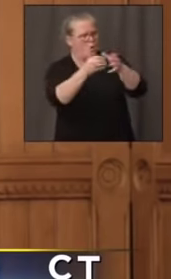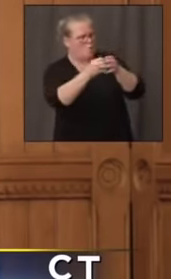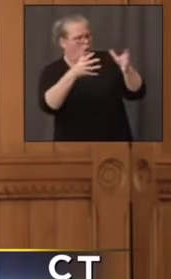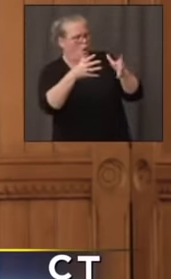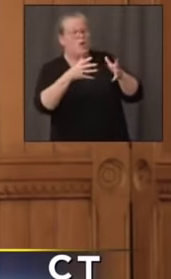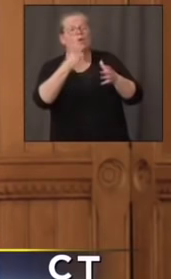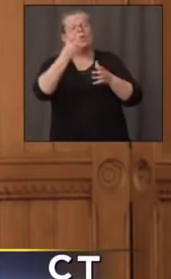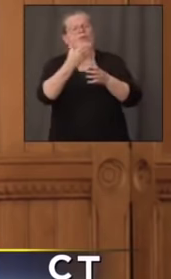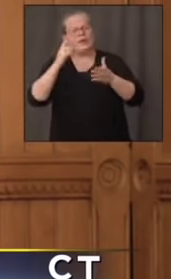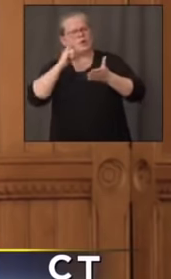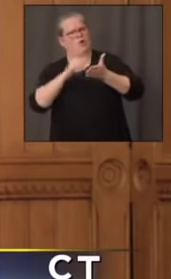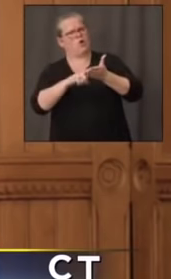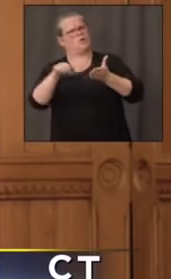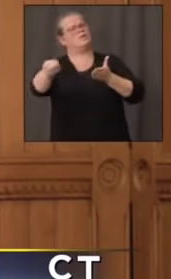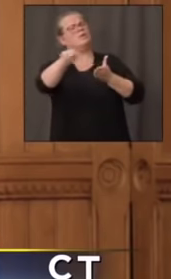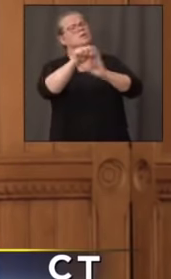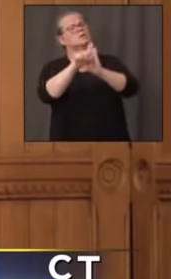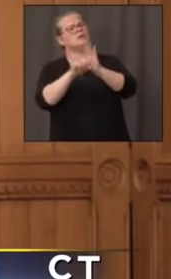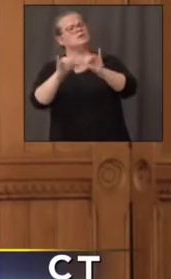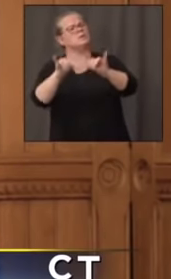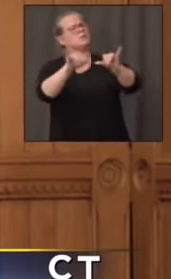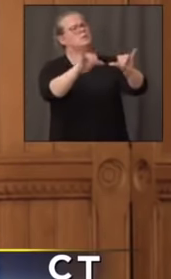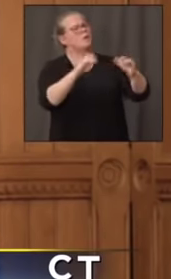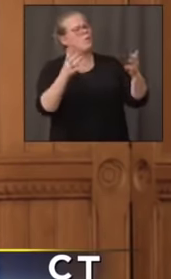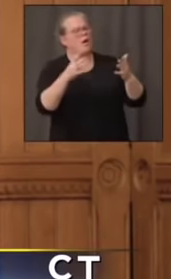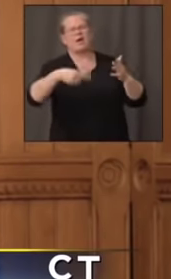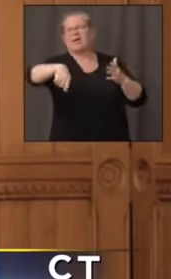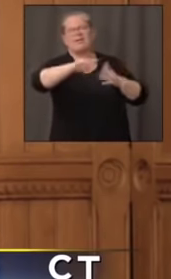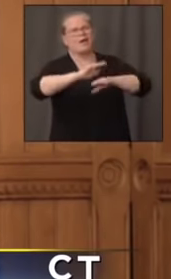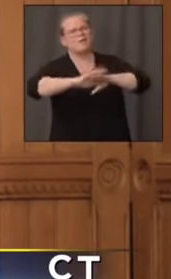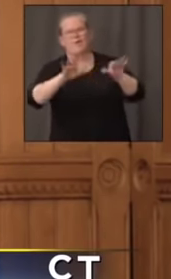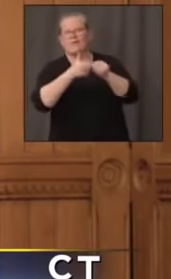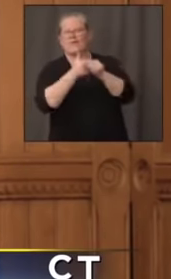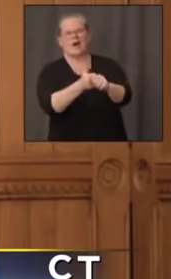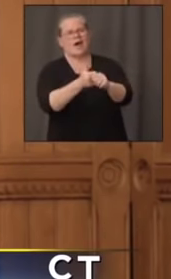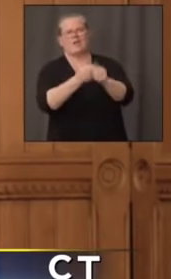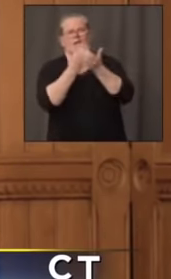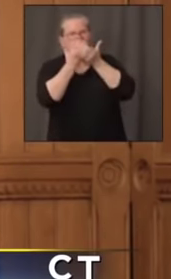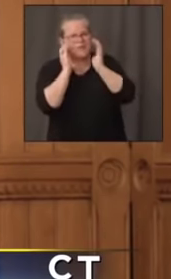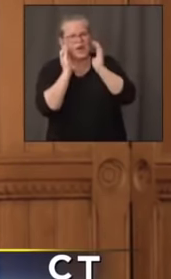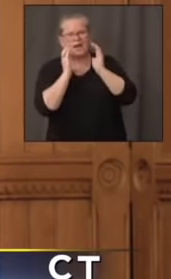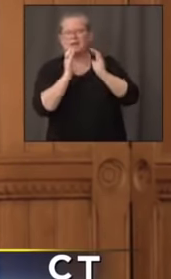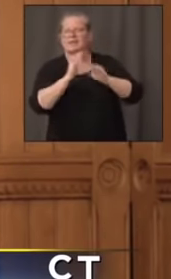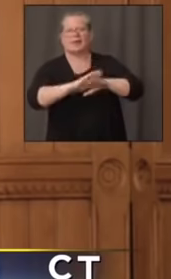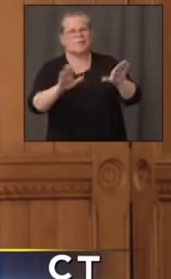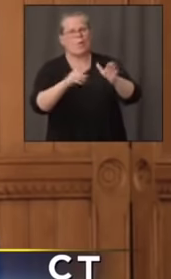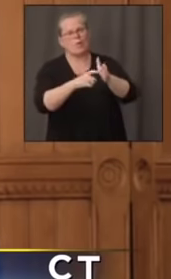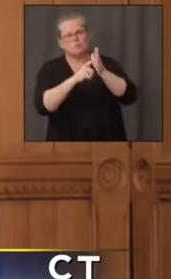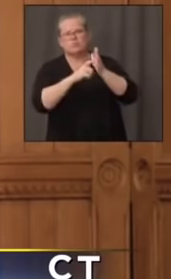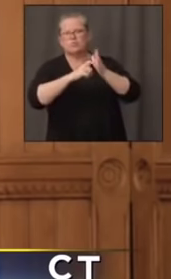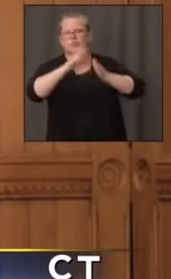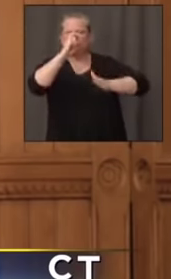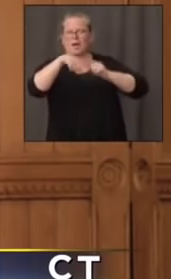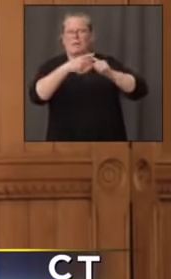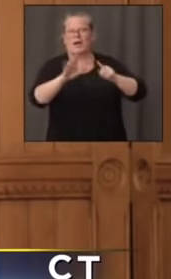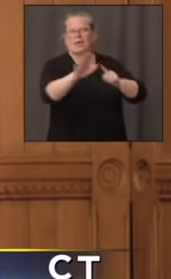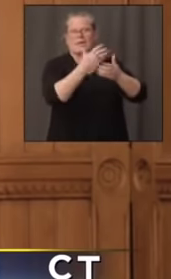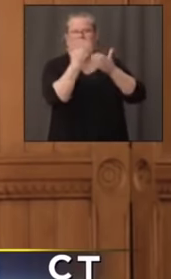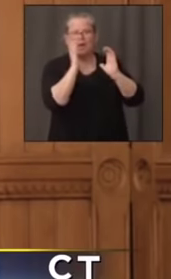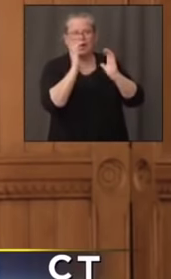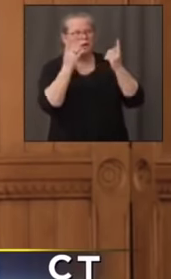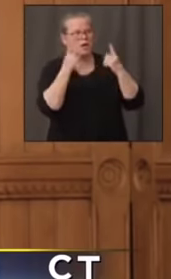or do not adhere to some of the good practices, the public health practices around face coverings. I think it's becoming increasingly clear that this really makes a